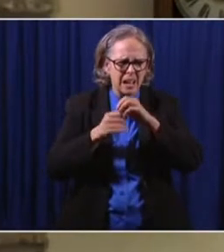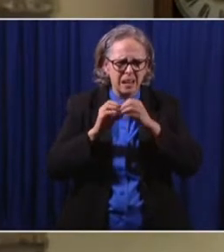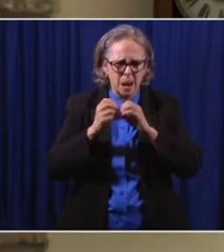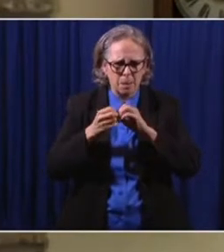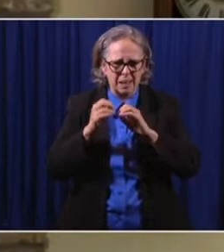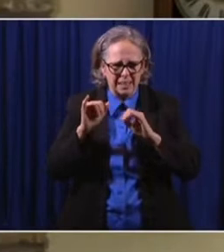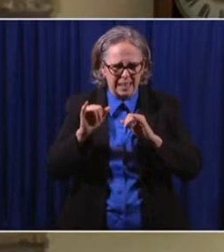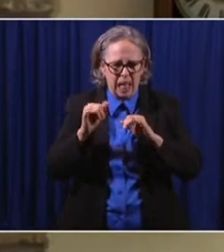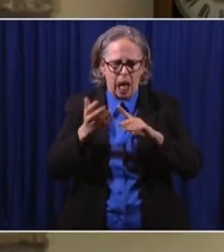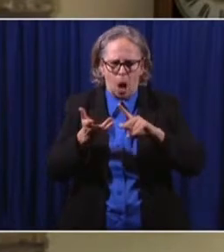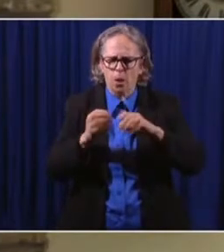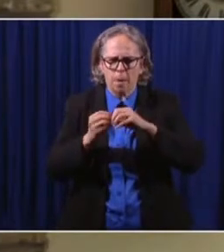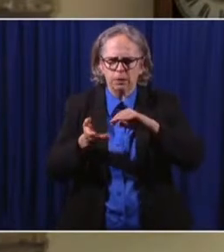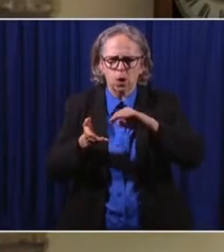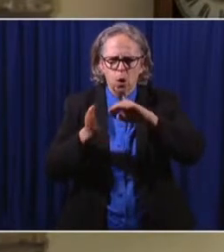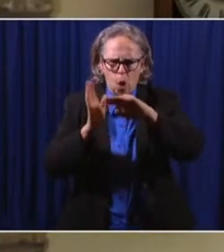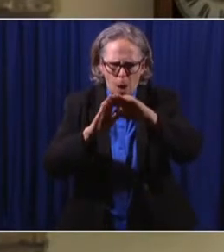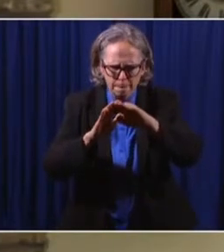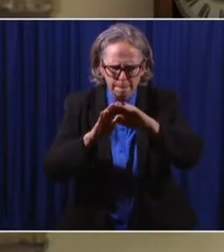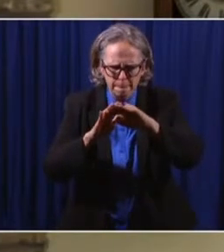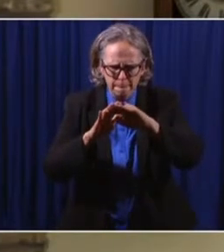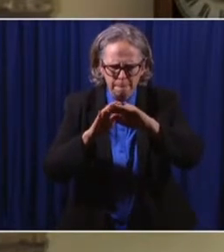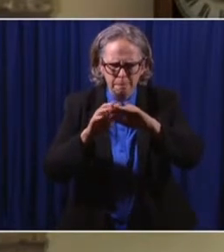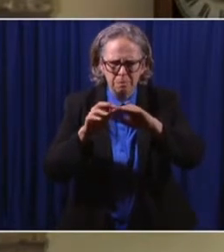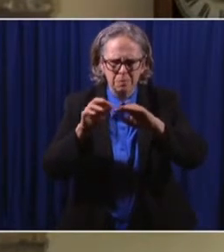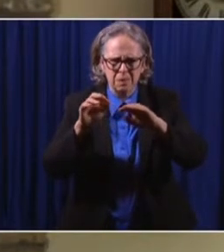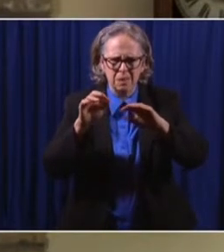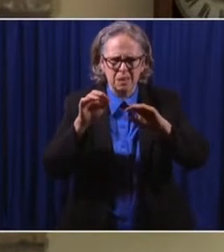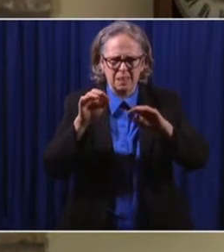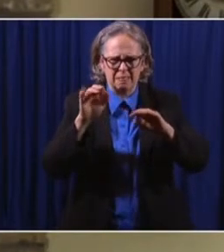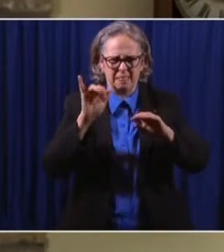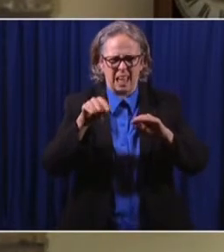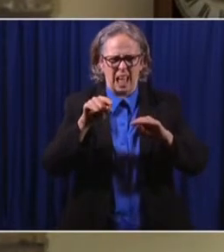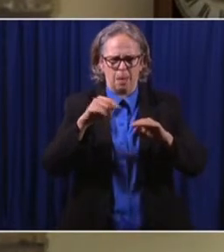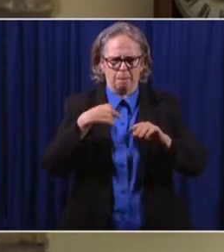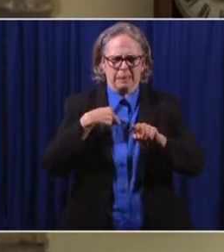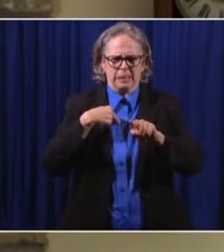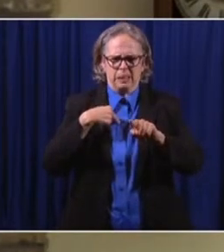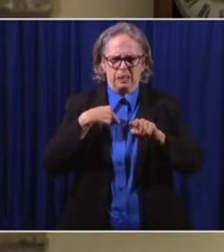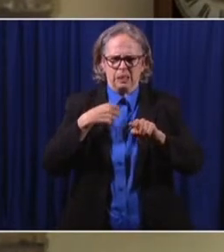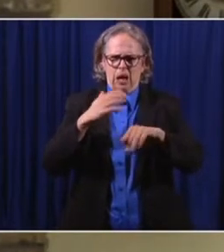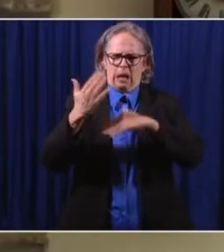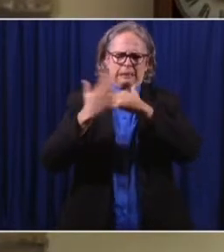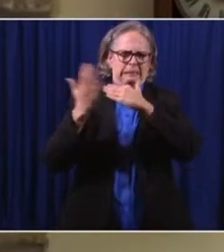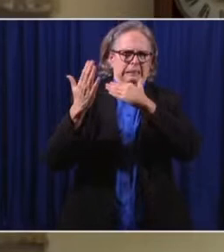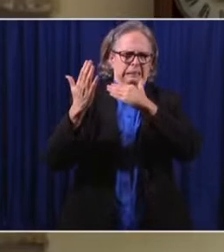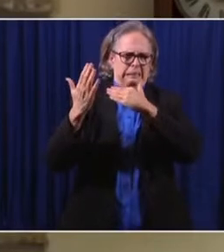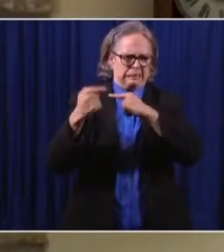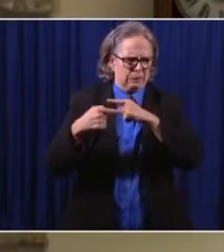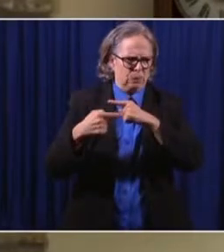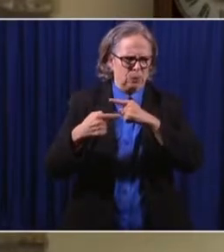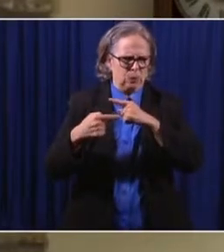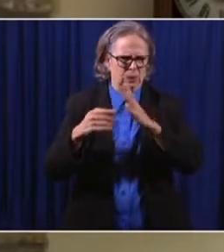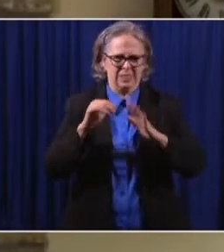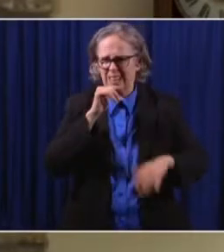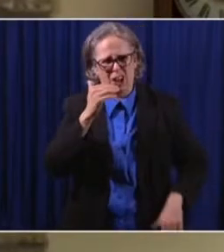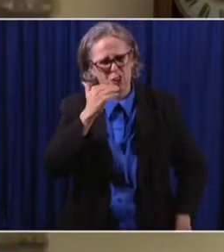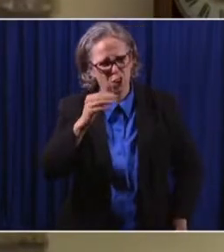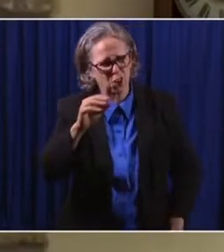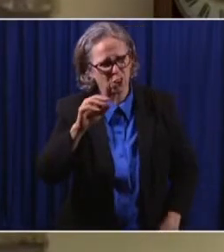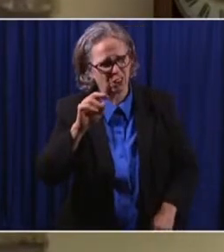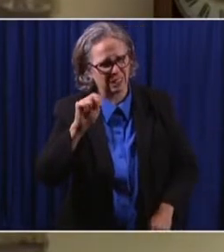up. And as you see that number go up, it's, just like we see any numbers go up, that's not good. So if